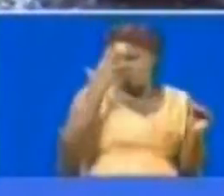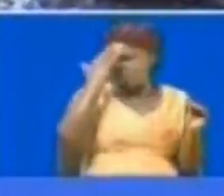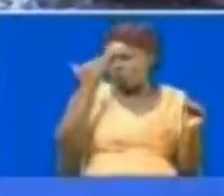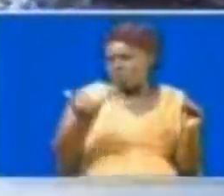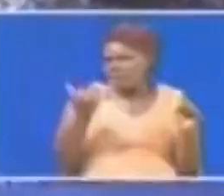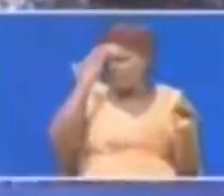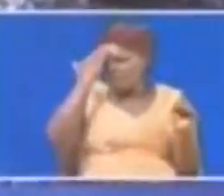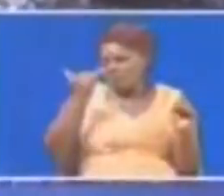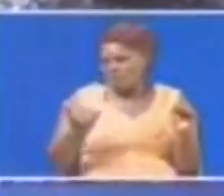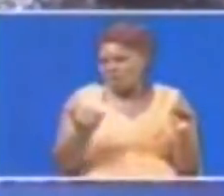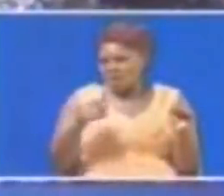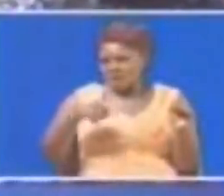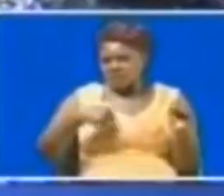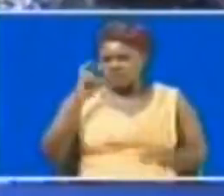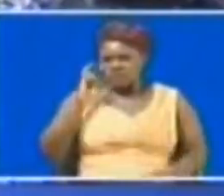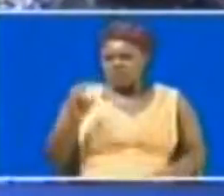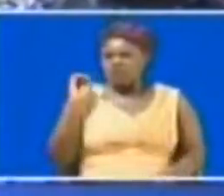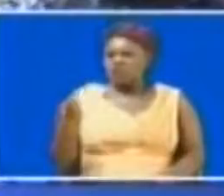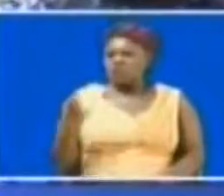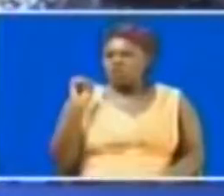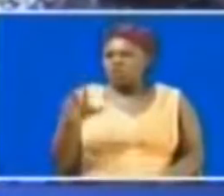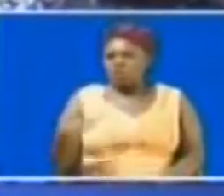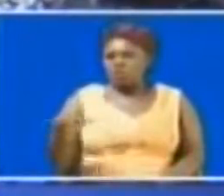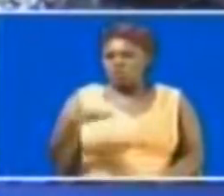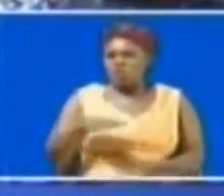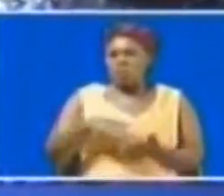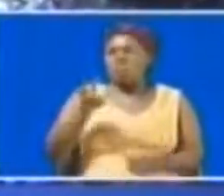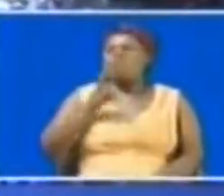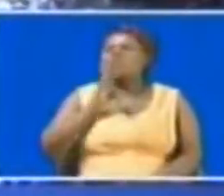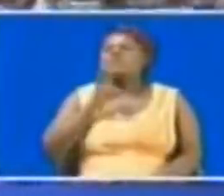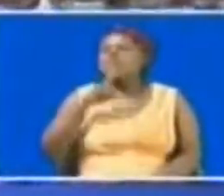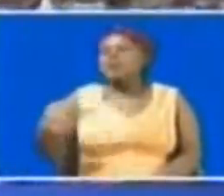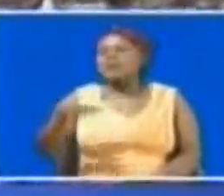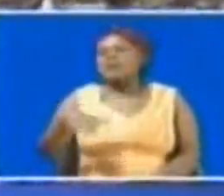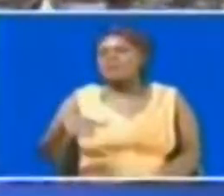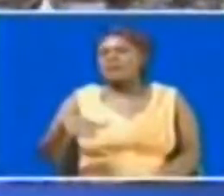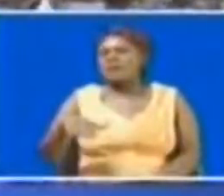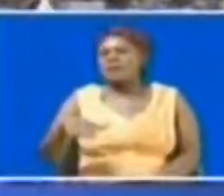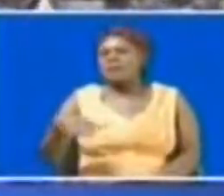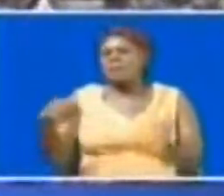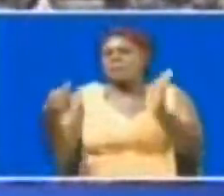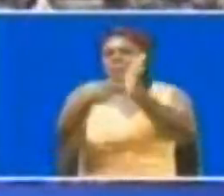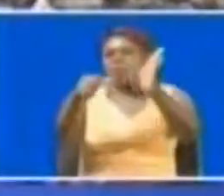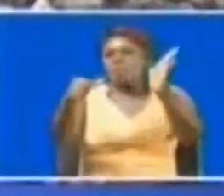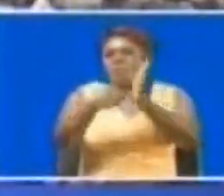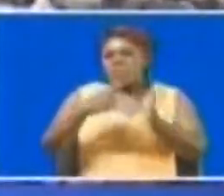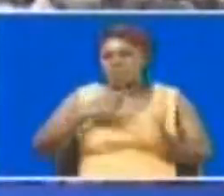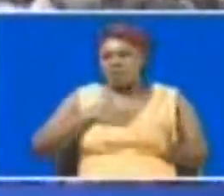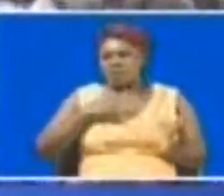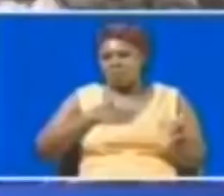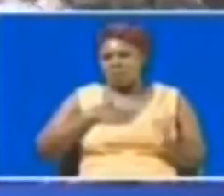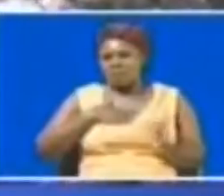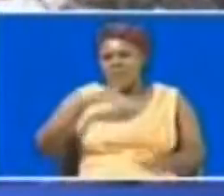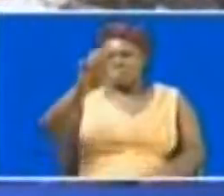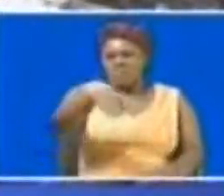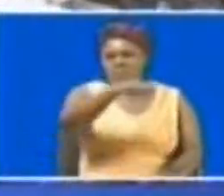why then are we seeing the waste being dumped further into the ocean? And that is our problem. The National